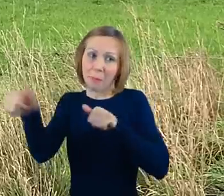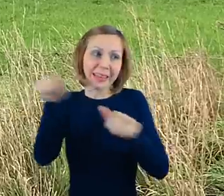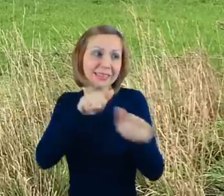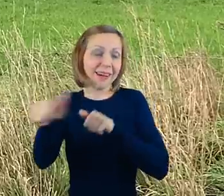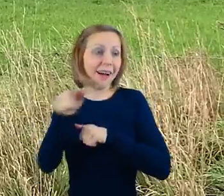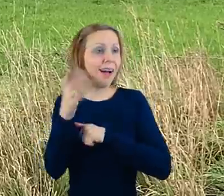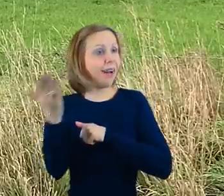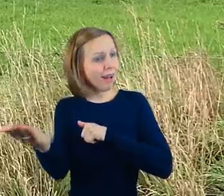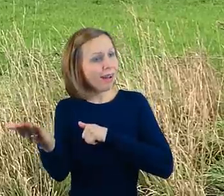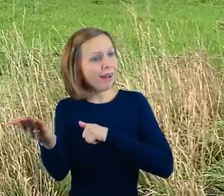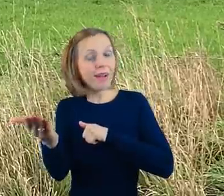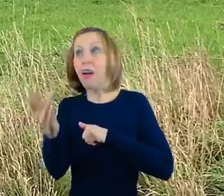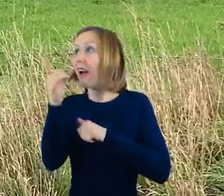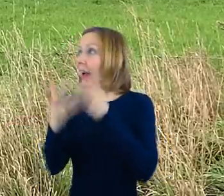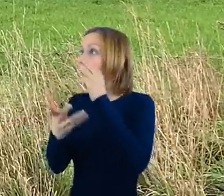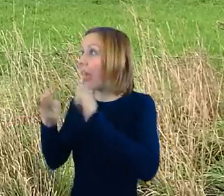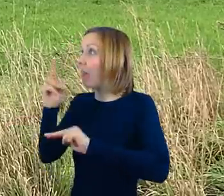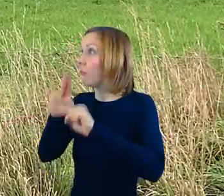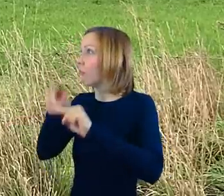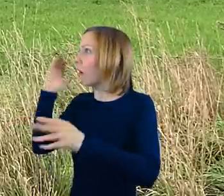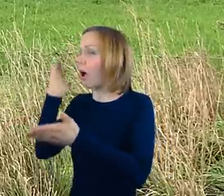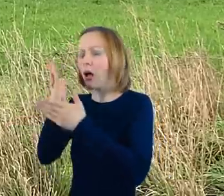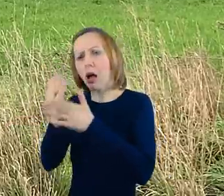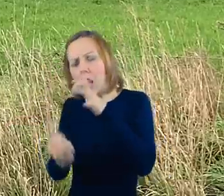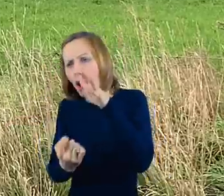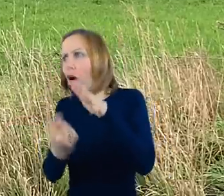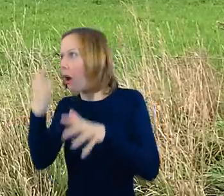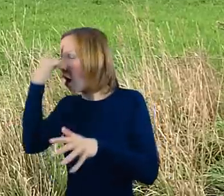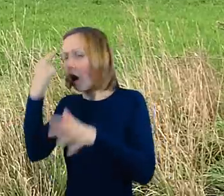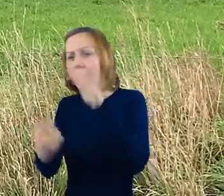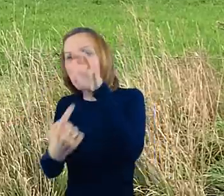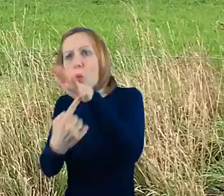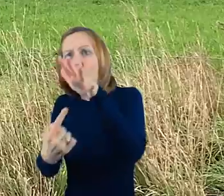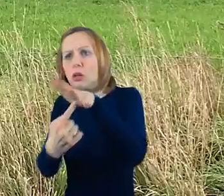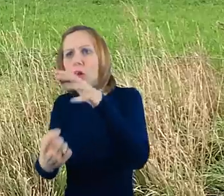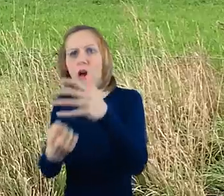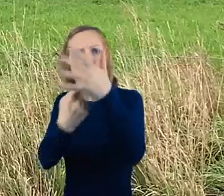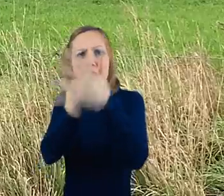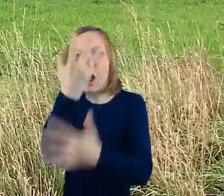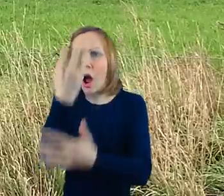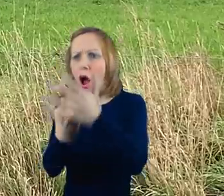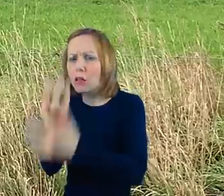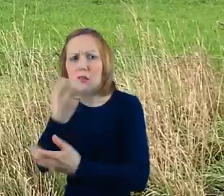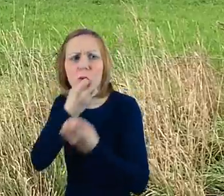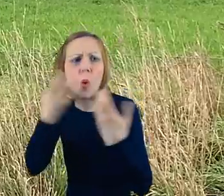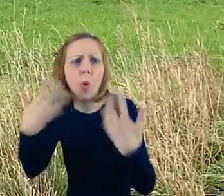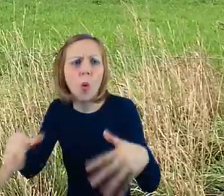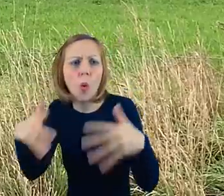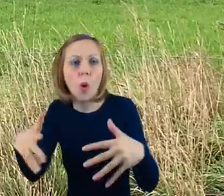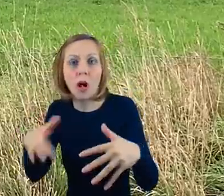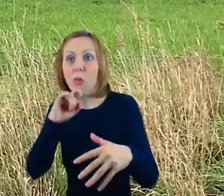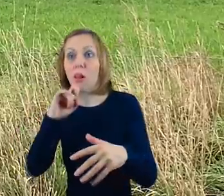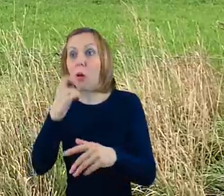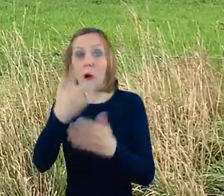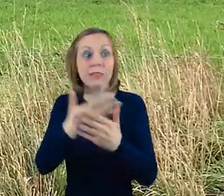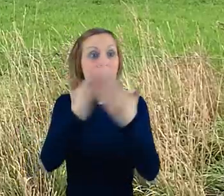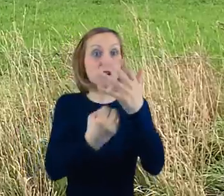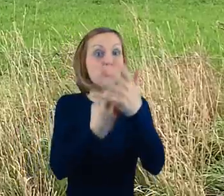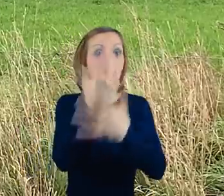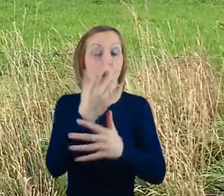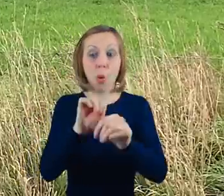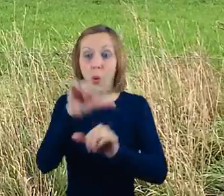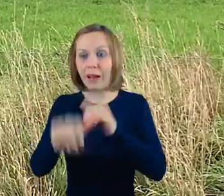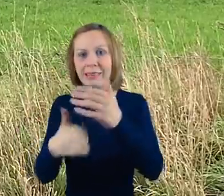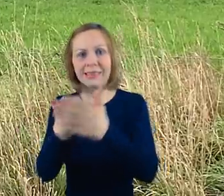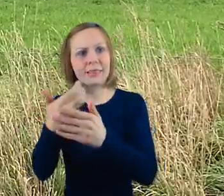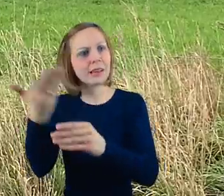oven, will he not much more clothe you, you of little faith? Therefore, do not worry, what